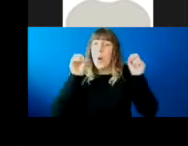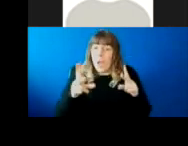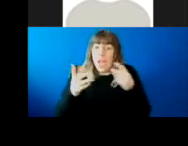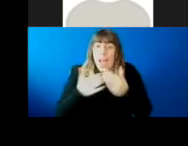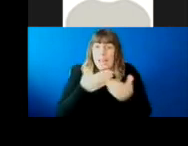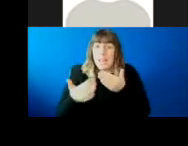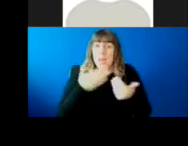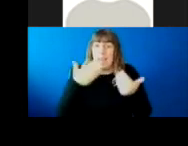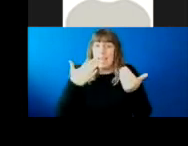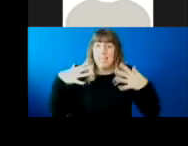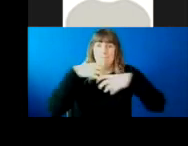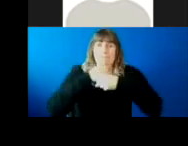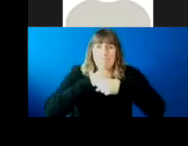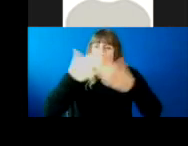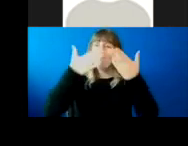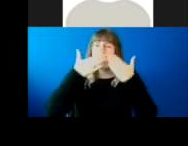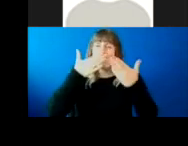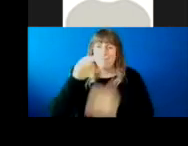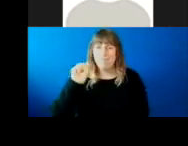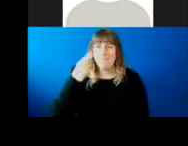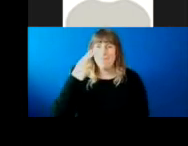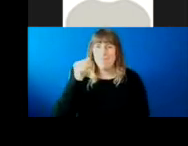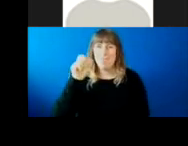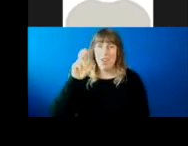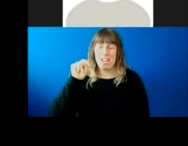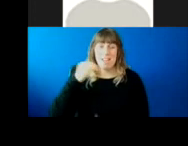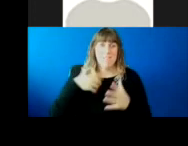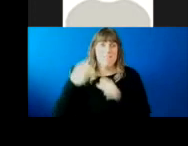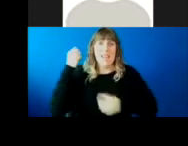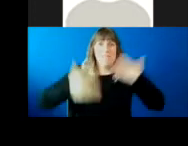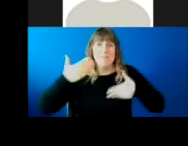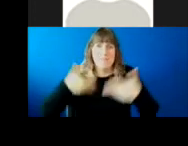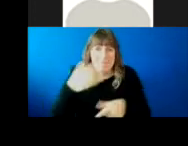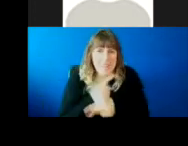to say big thanks to Shannon. That was sort of like sprinting, right?